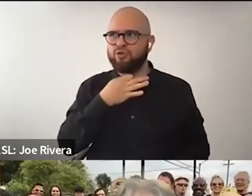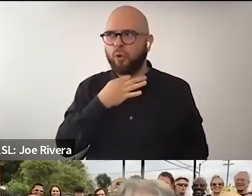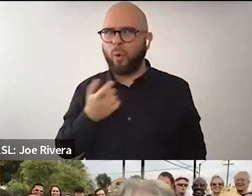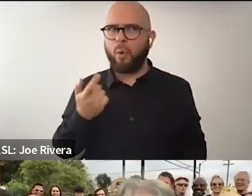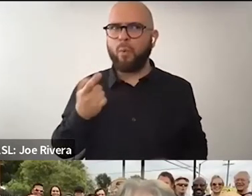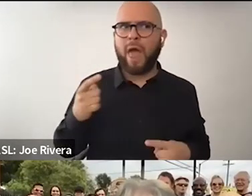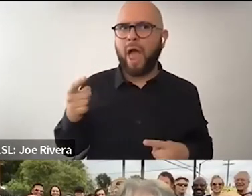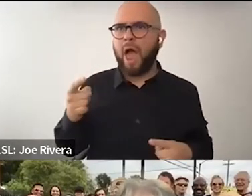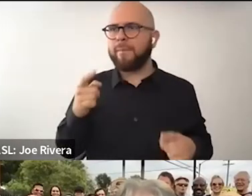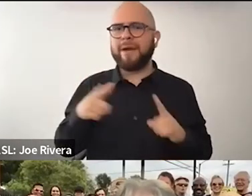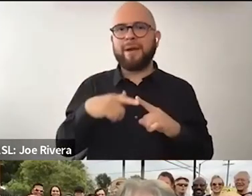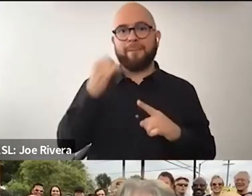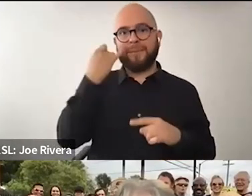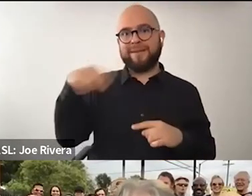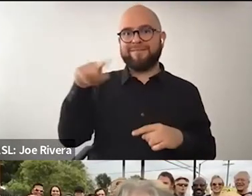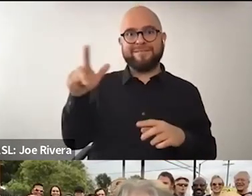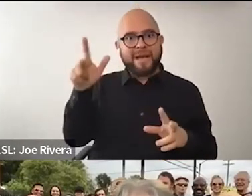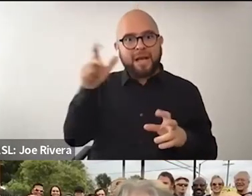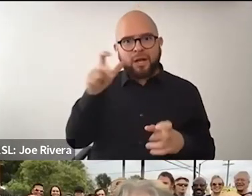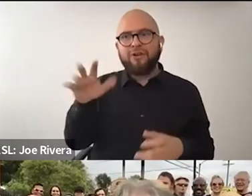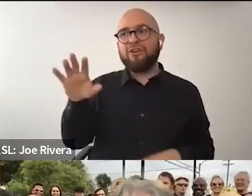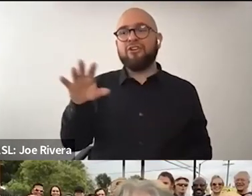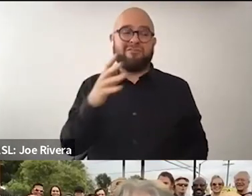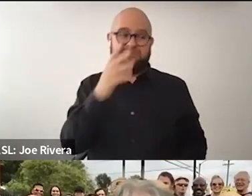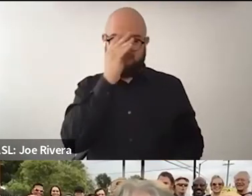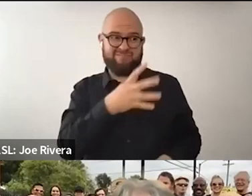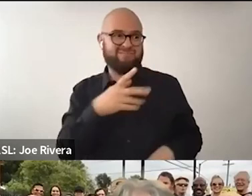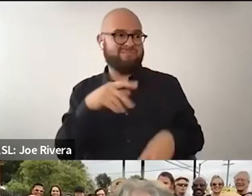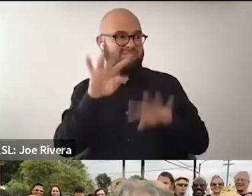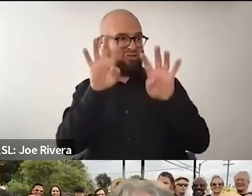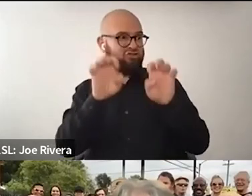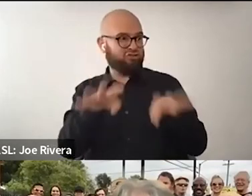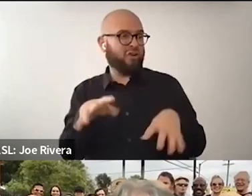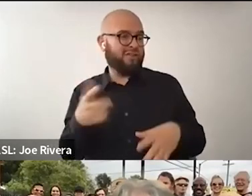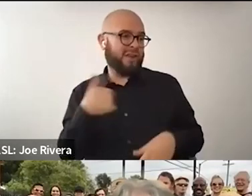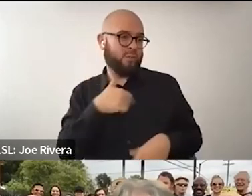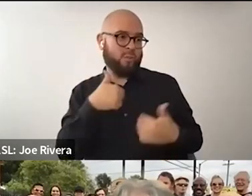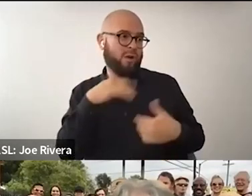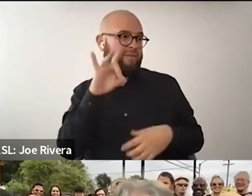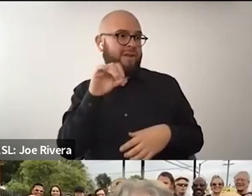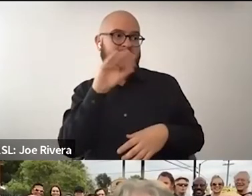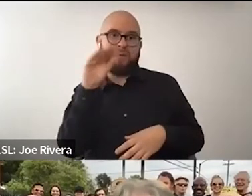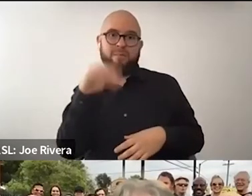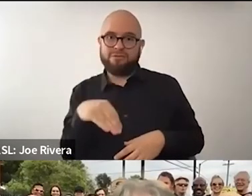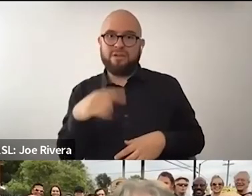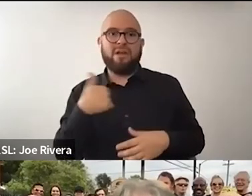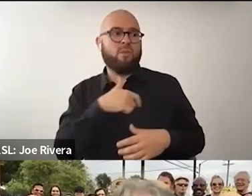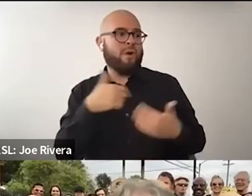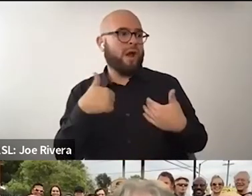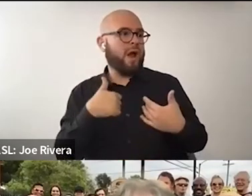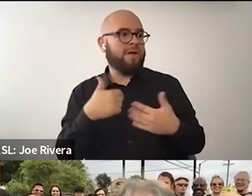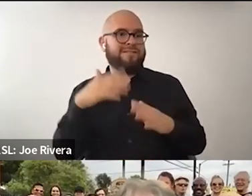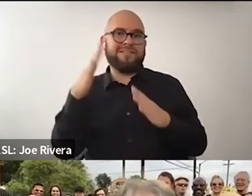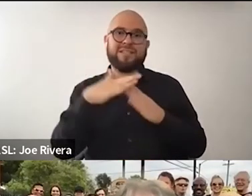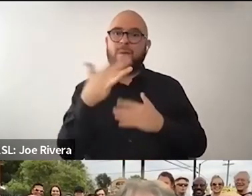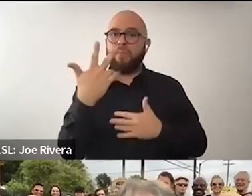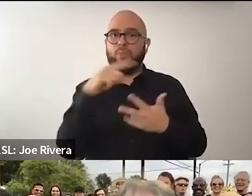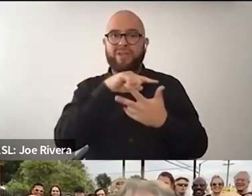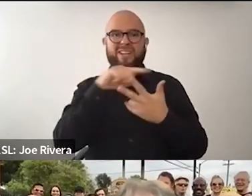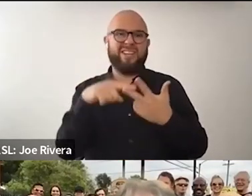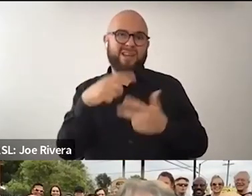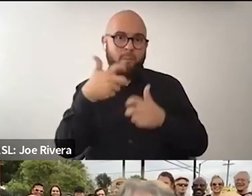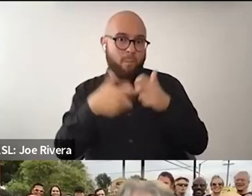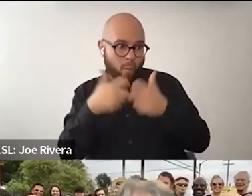like 80% filled it out, and we have these top three issues that everyone's talking about, that's a great sign